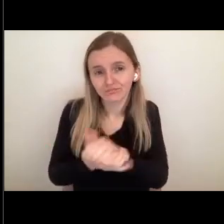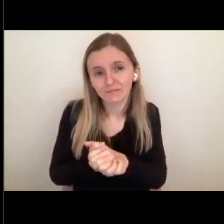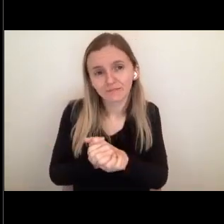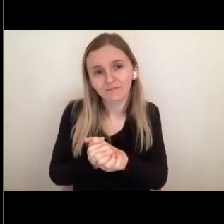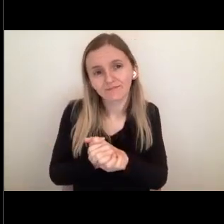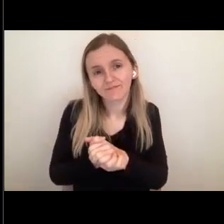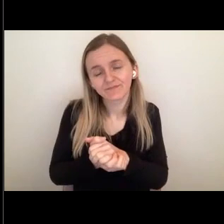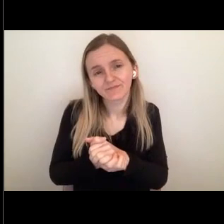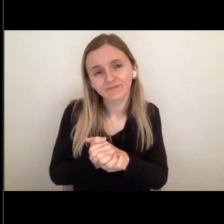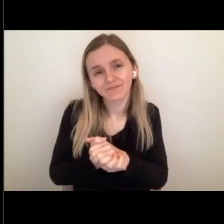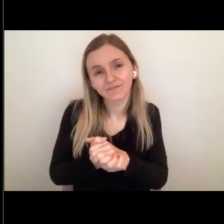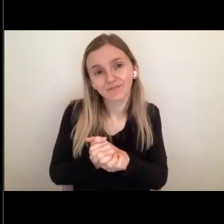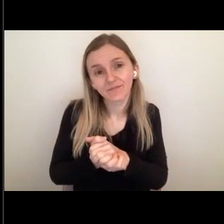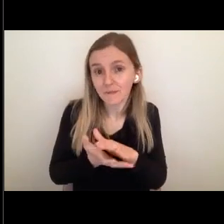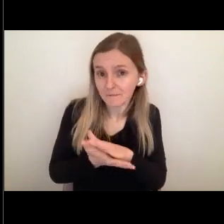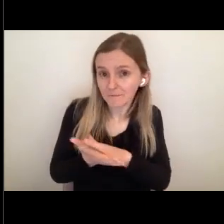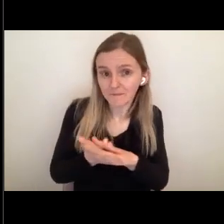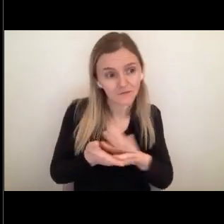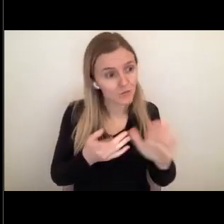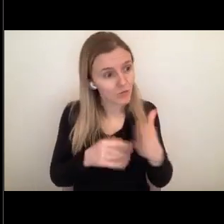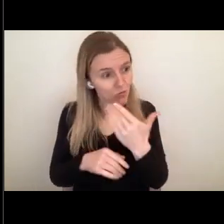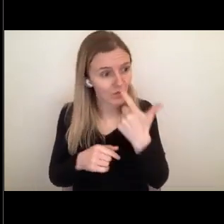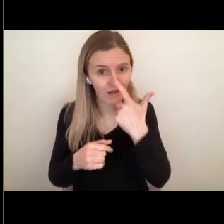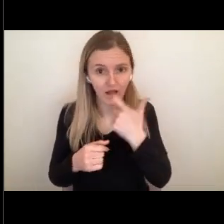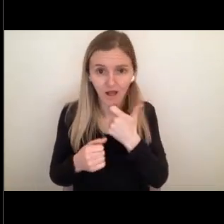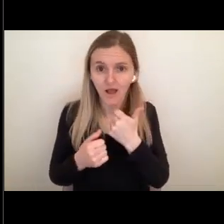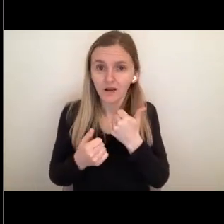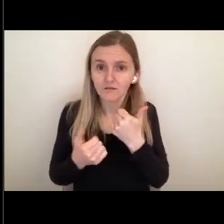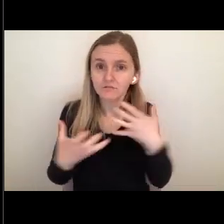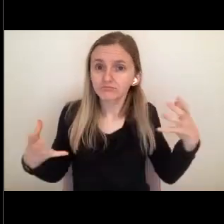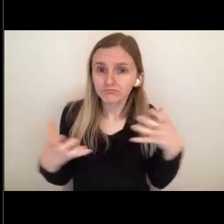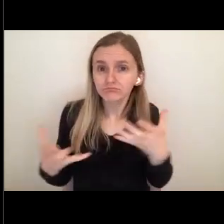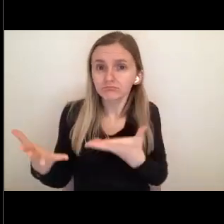as something that we can all come together on.